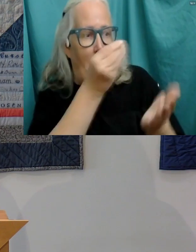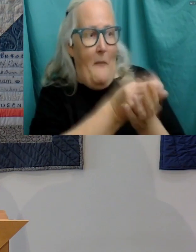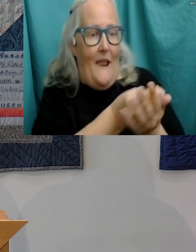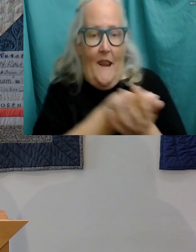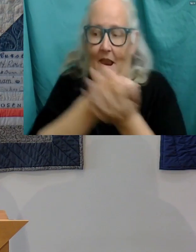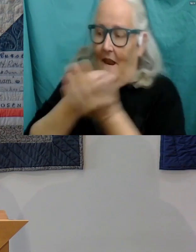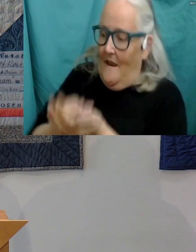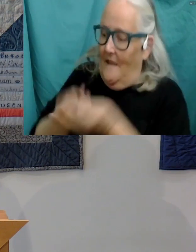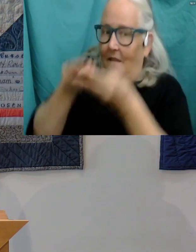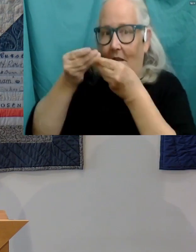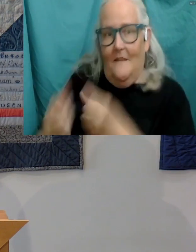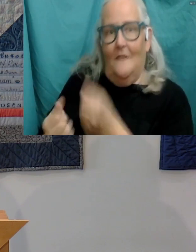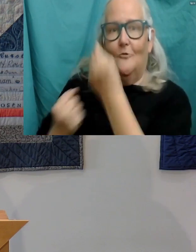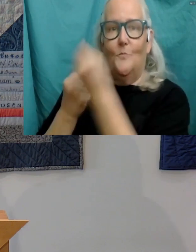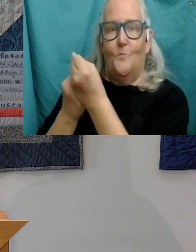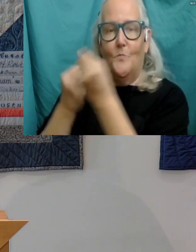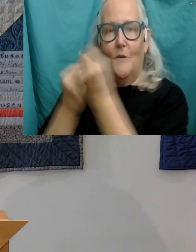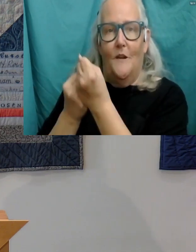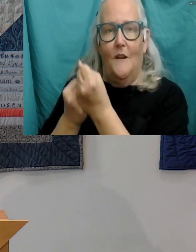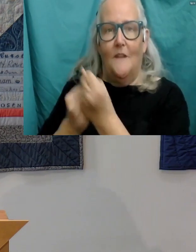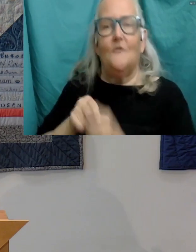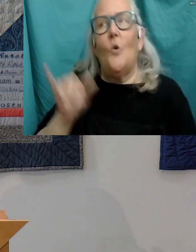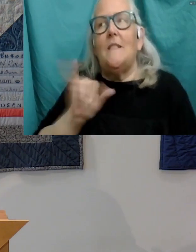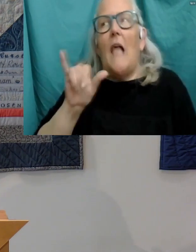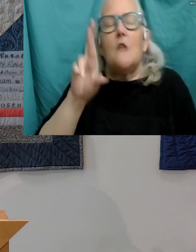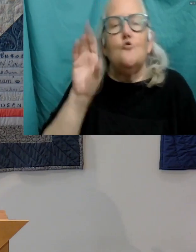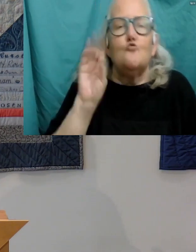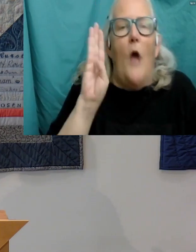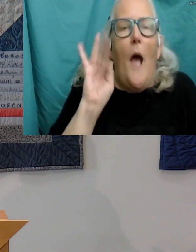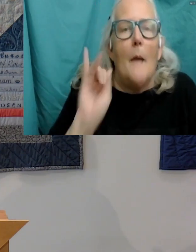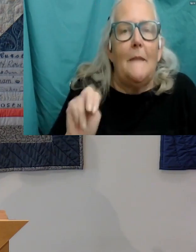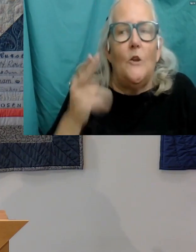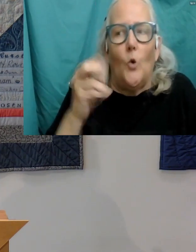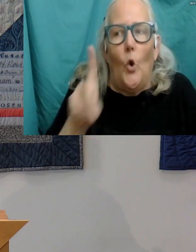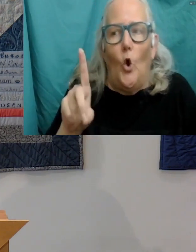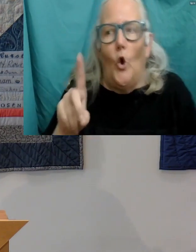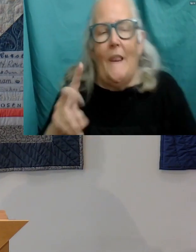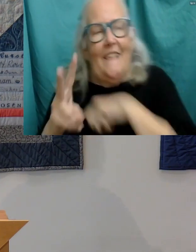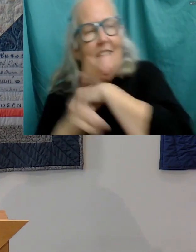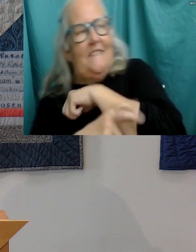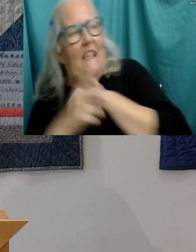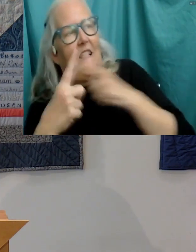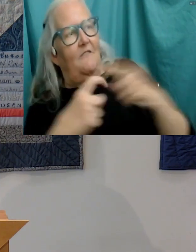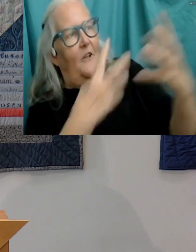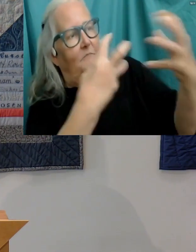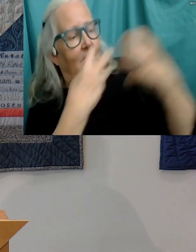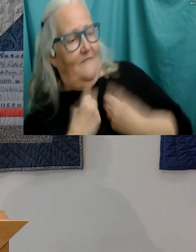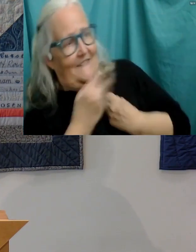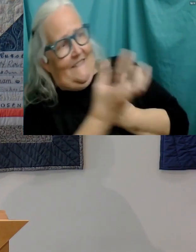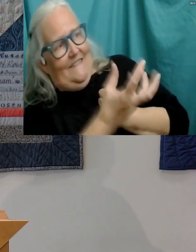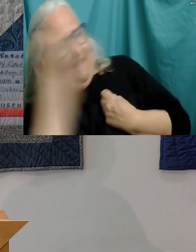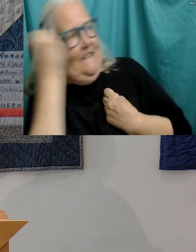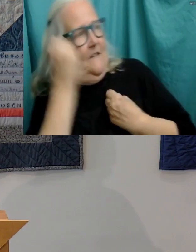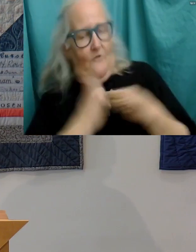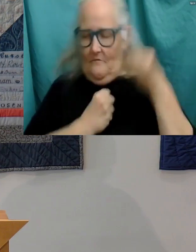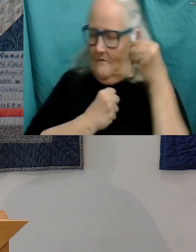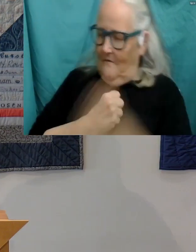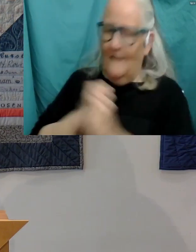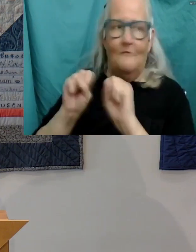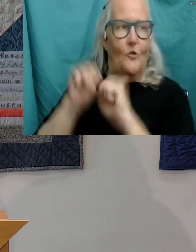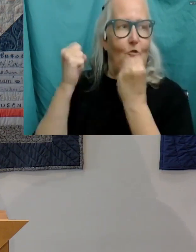oceanic Robin Hoods, stealing from the colonizers to fund their socialist experiment. Can I get an amen?